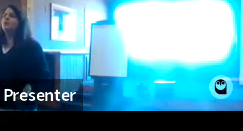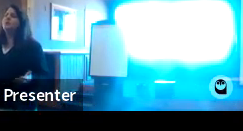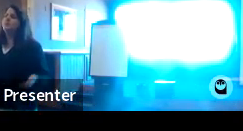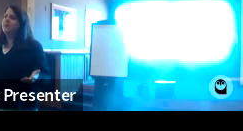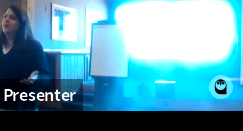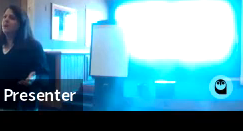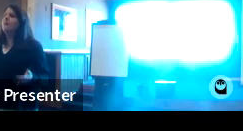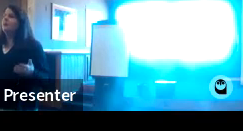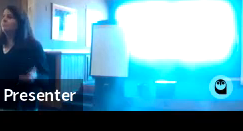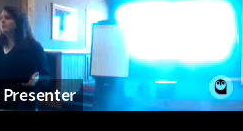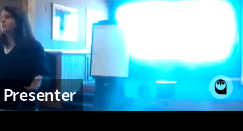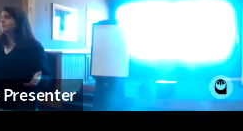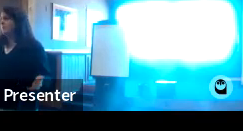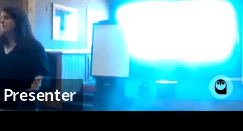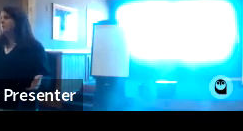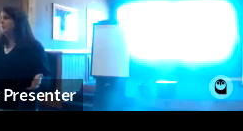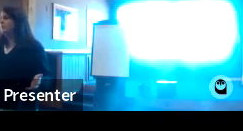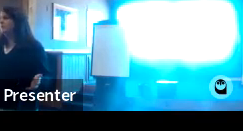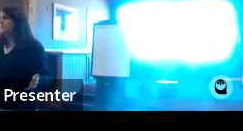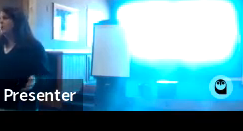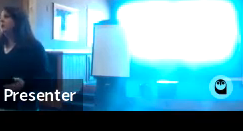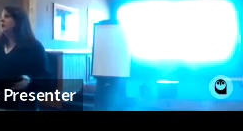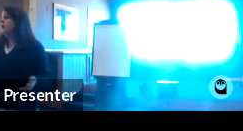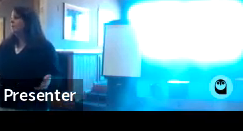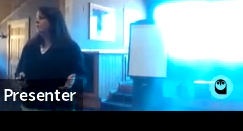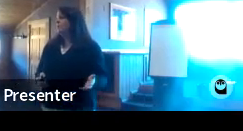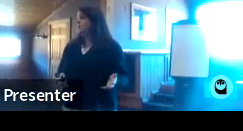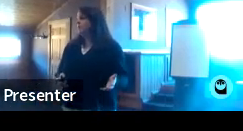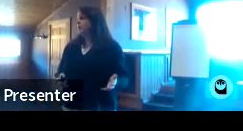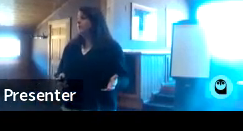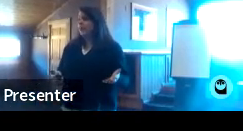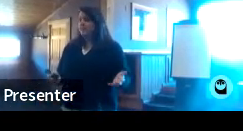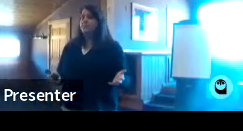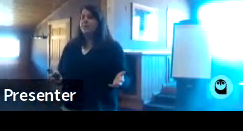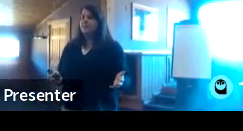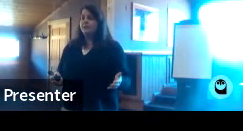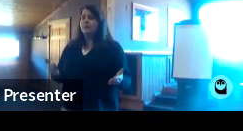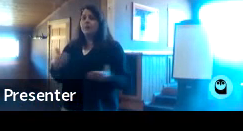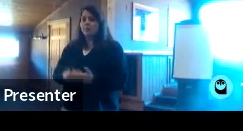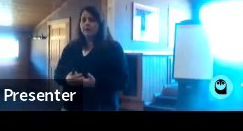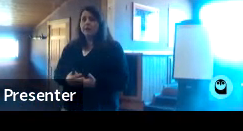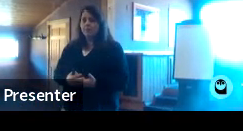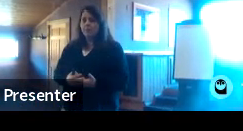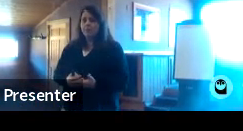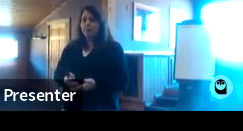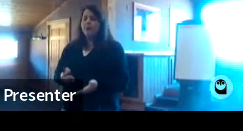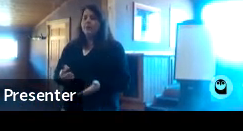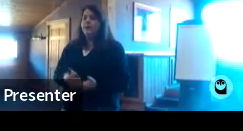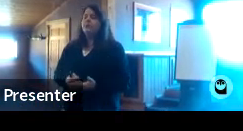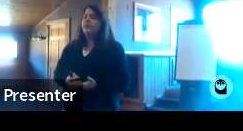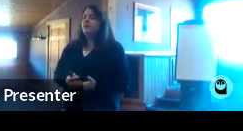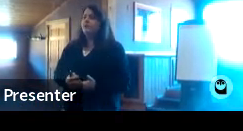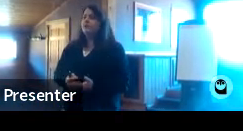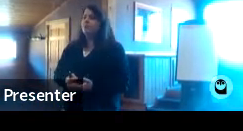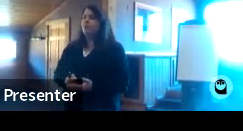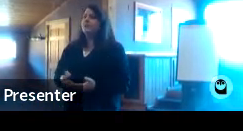yeah, you know something that most other people don't know, or that a lot of other people don't know. That's basically when the rubber hits the road,